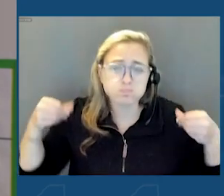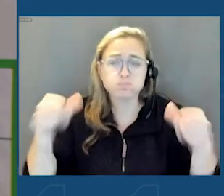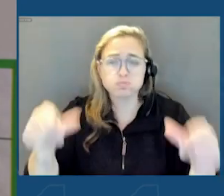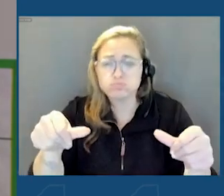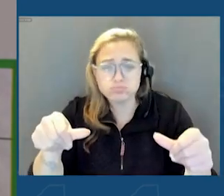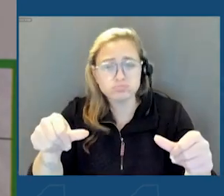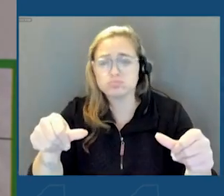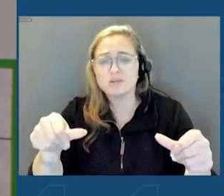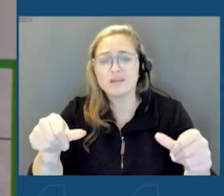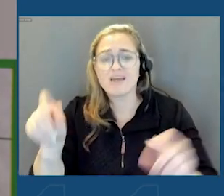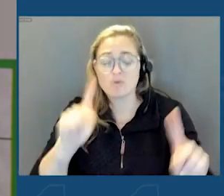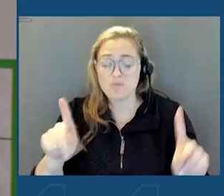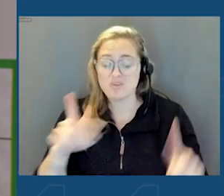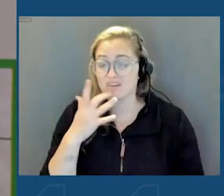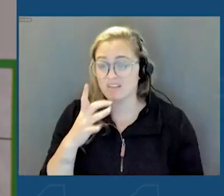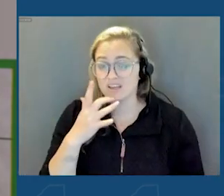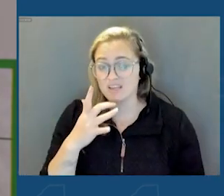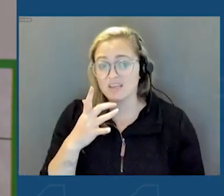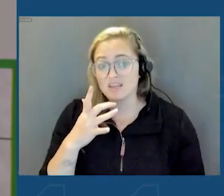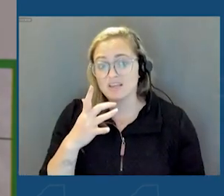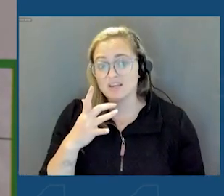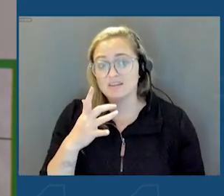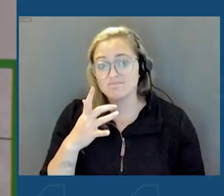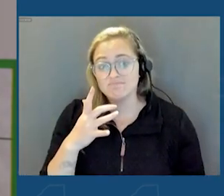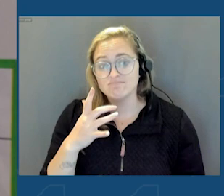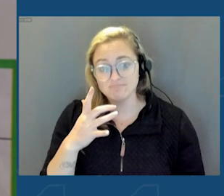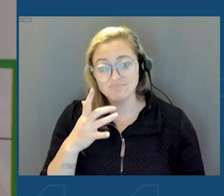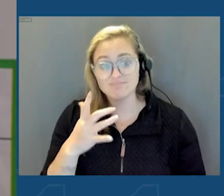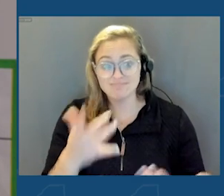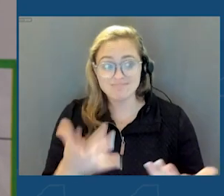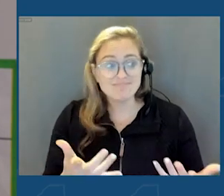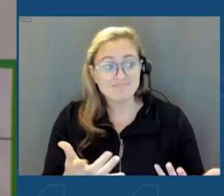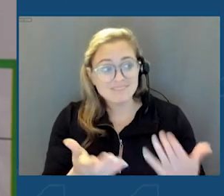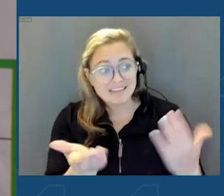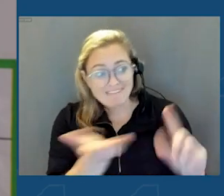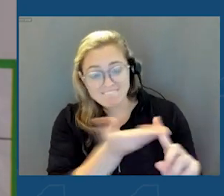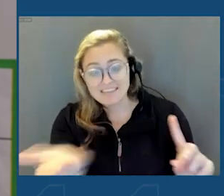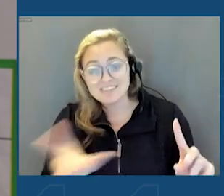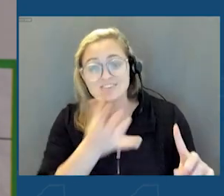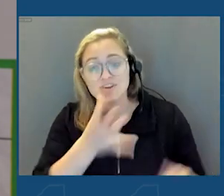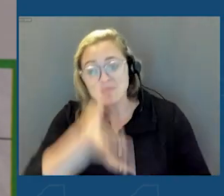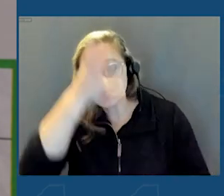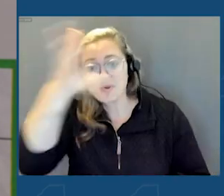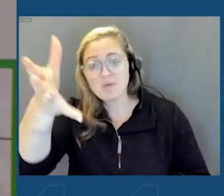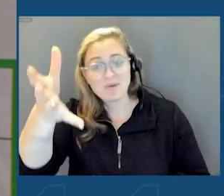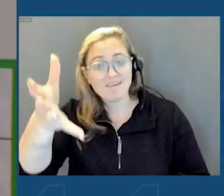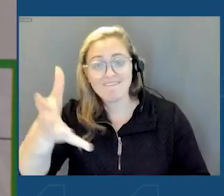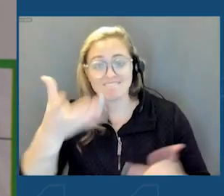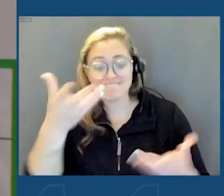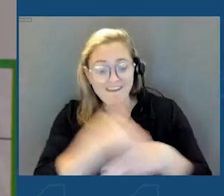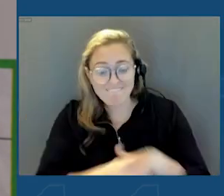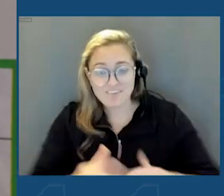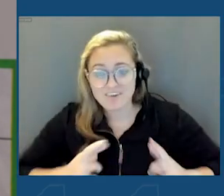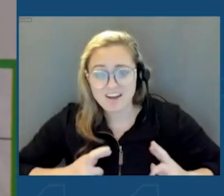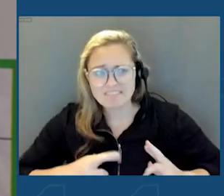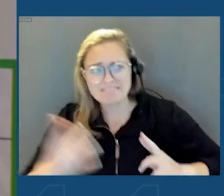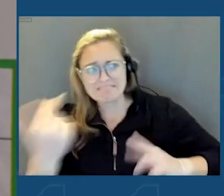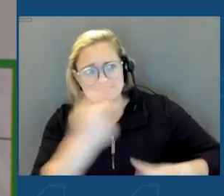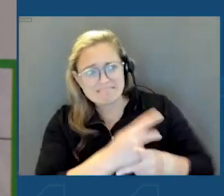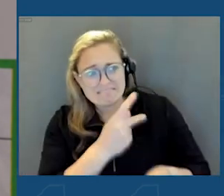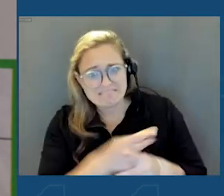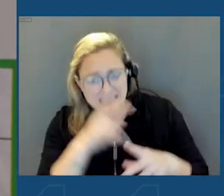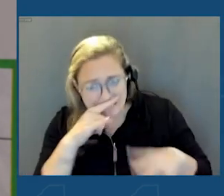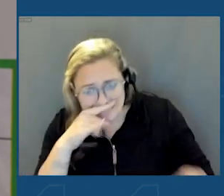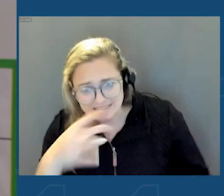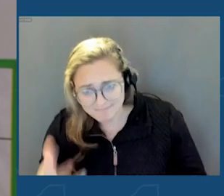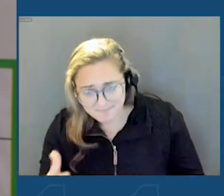who are so lucky, summon our grandparents out of retirement to make it work. Having this village behind us significantly